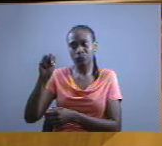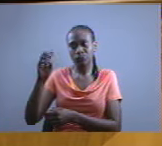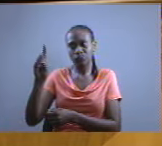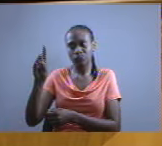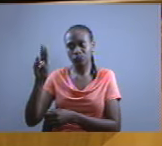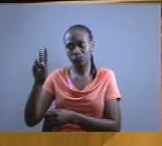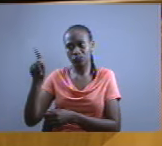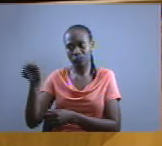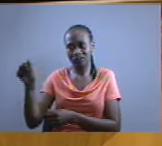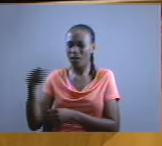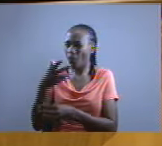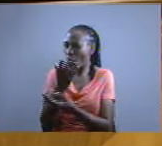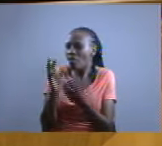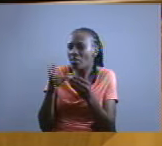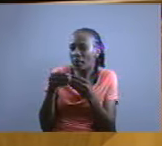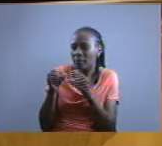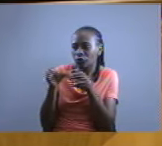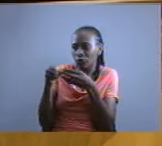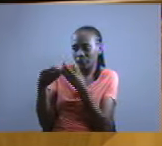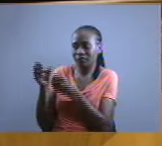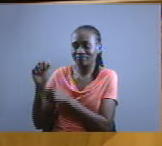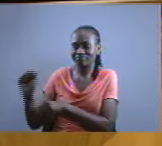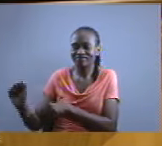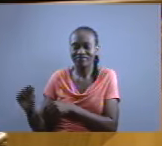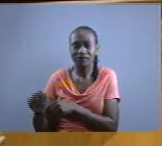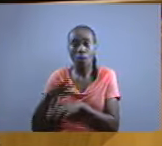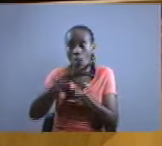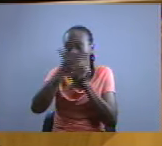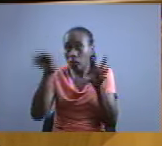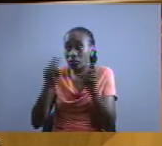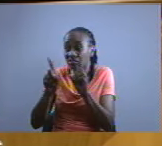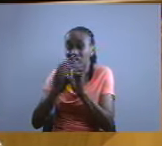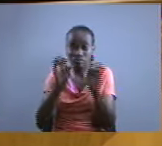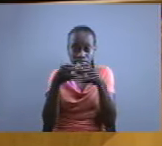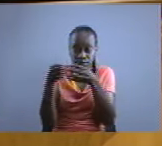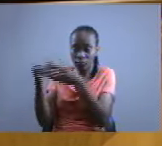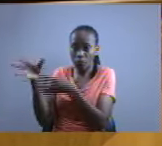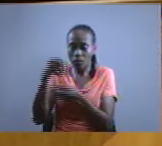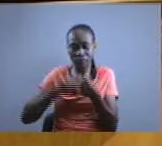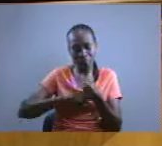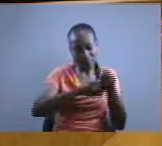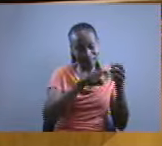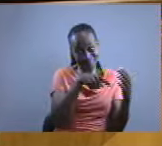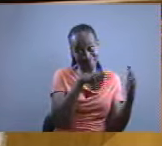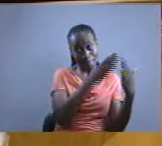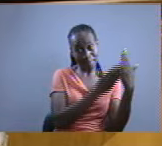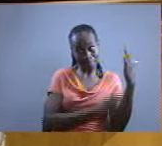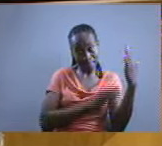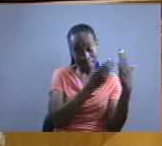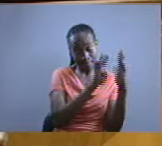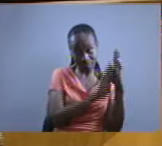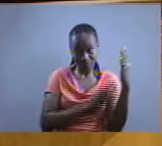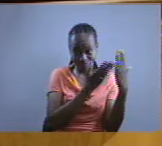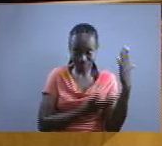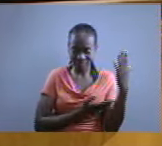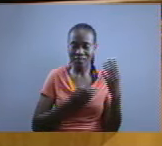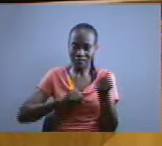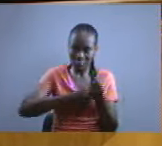committee, all the parties for supporting the bill. I think our message is loud and clear this